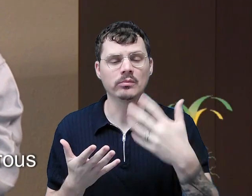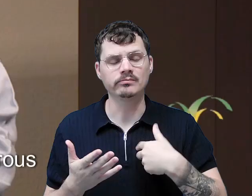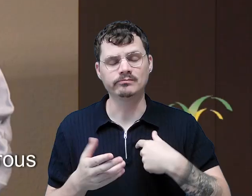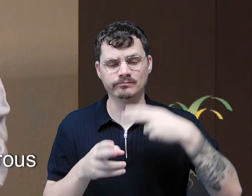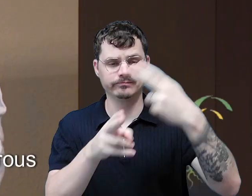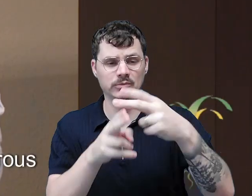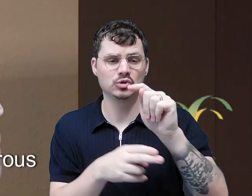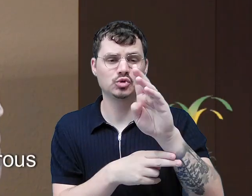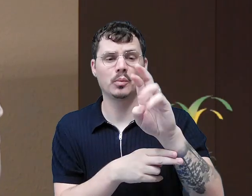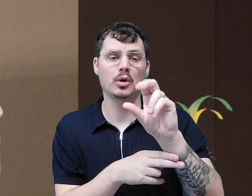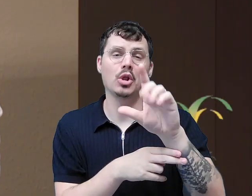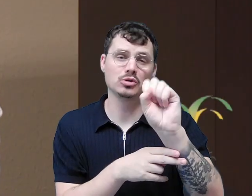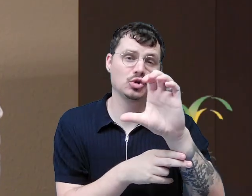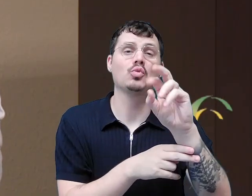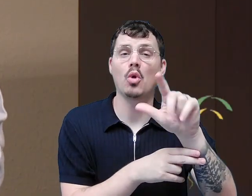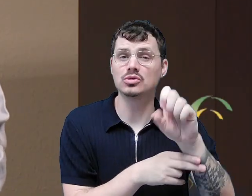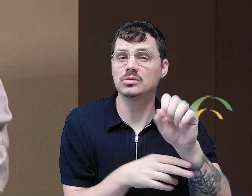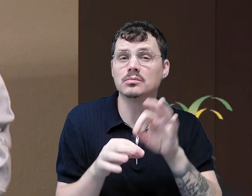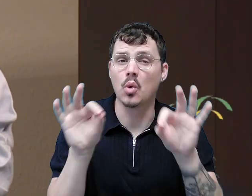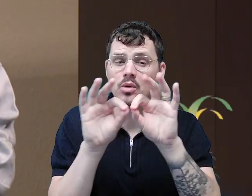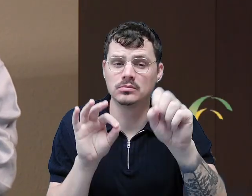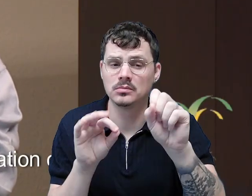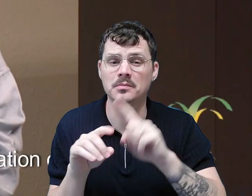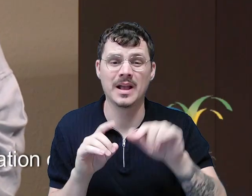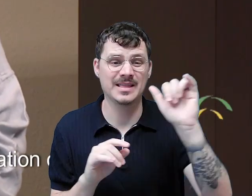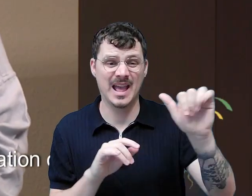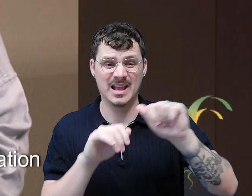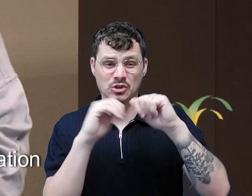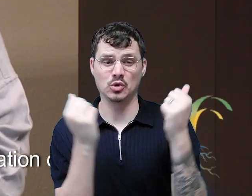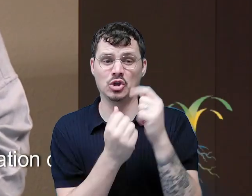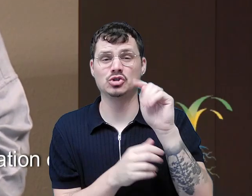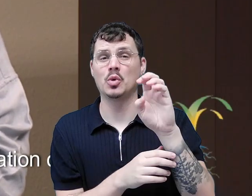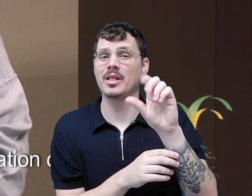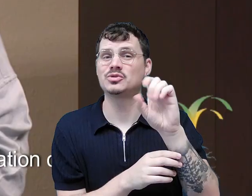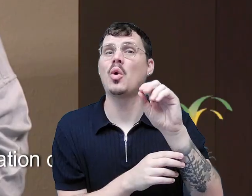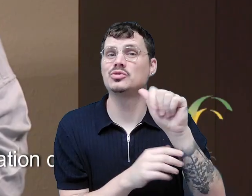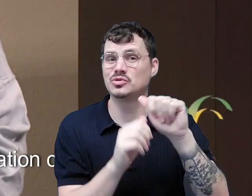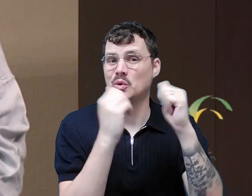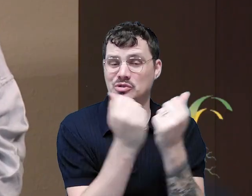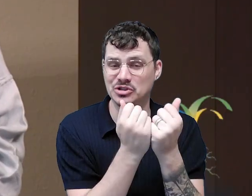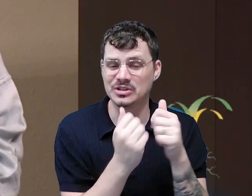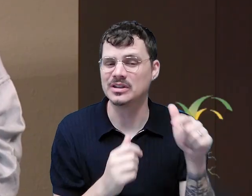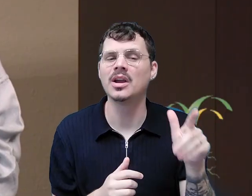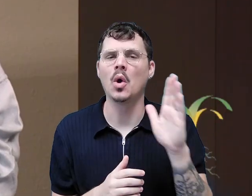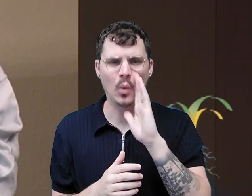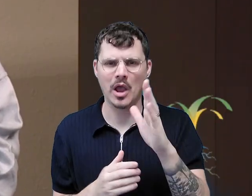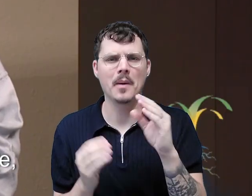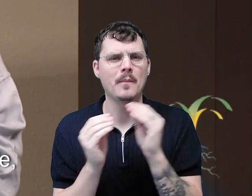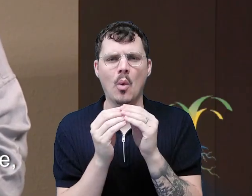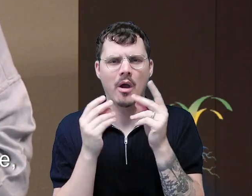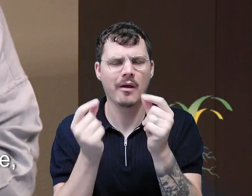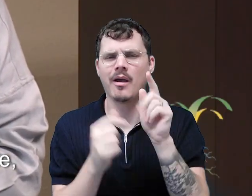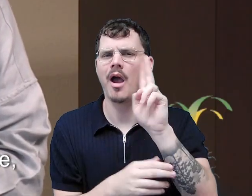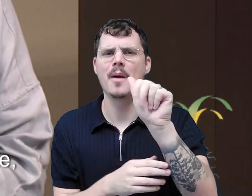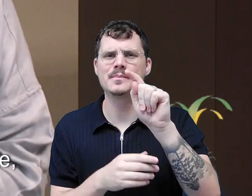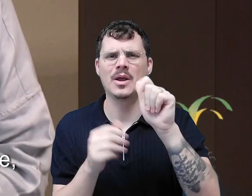what I tell you about tuberous sclerosis may be useful, but the Tuberous Sclerosis Association of the United States is